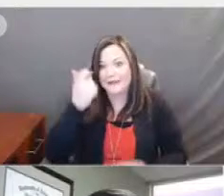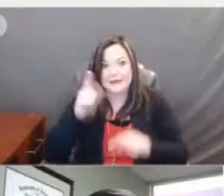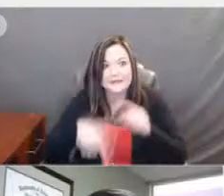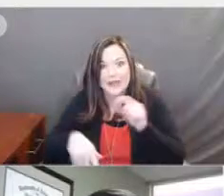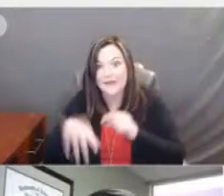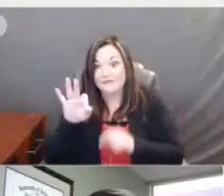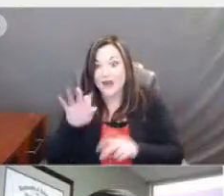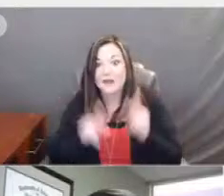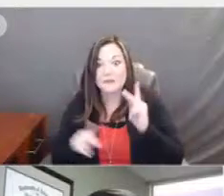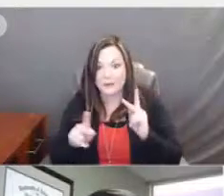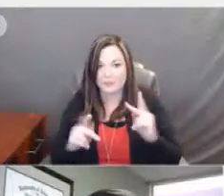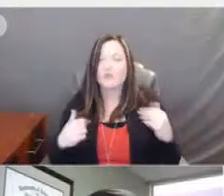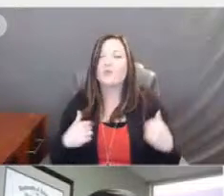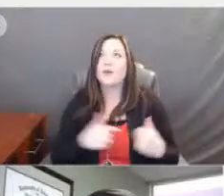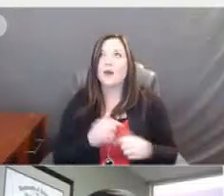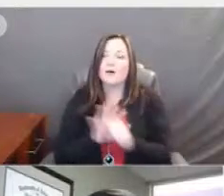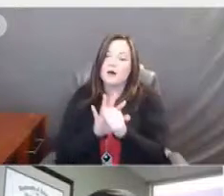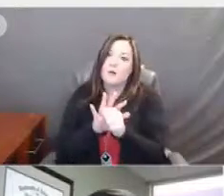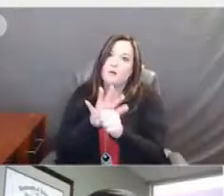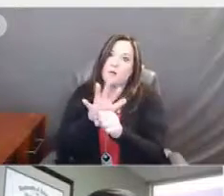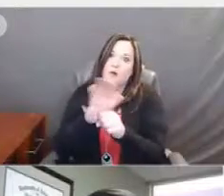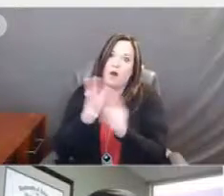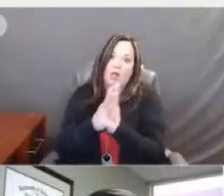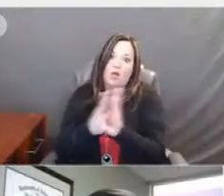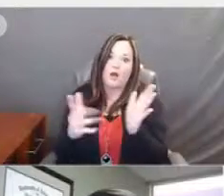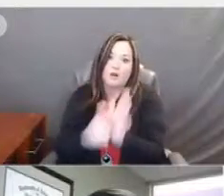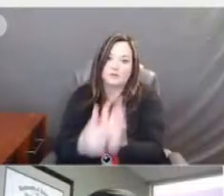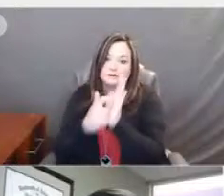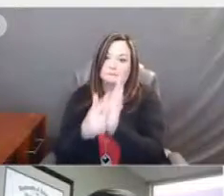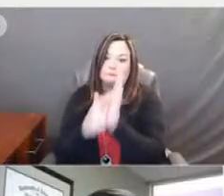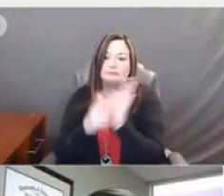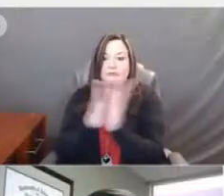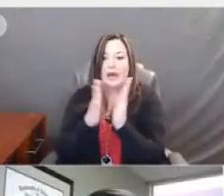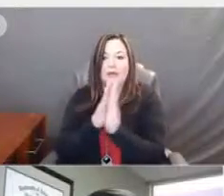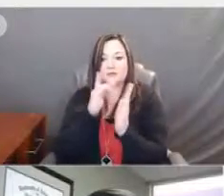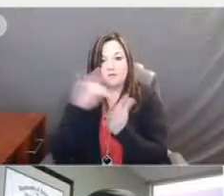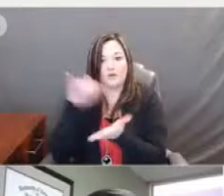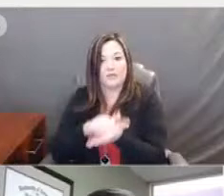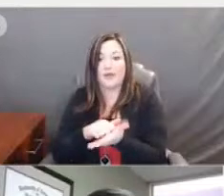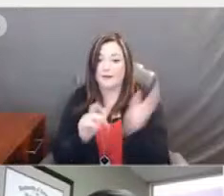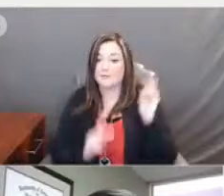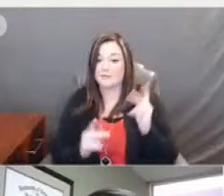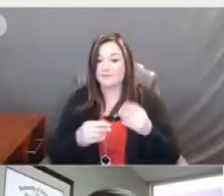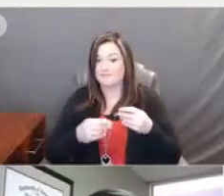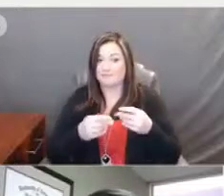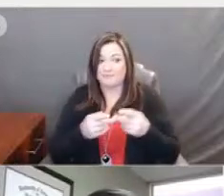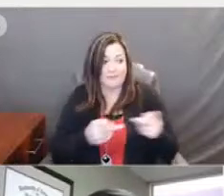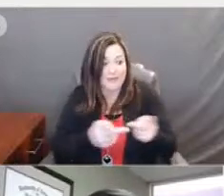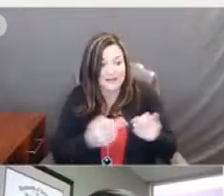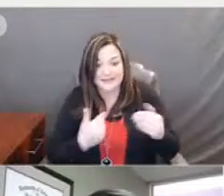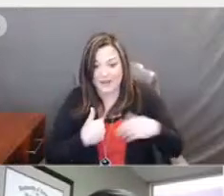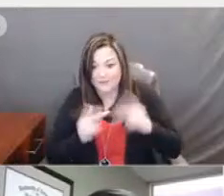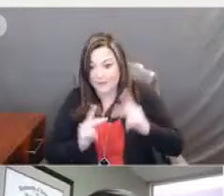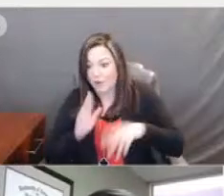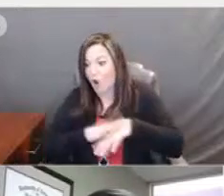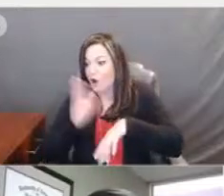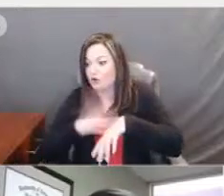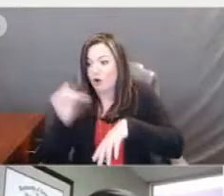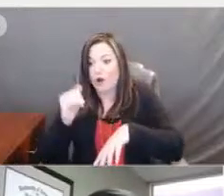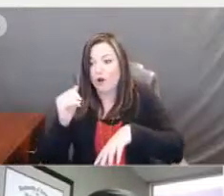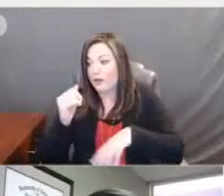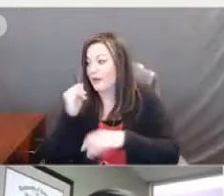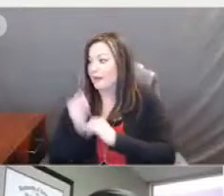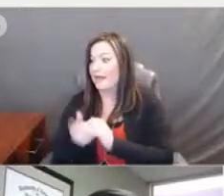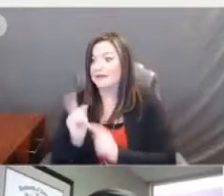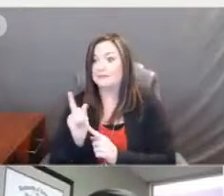There is an abundance of demand out there for them, and places have people on call to come in at a moment's